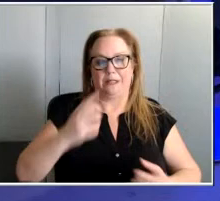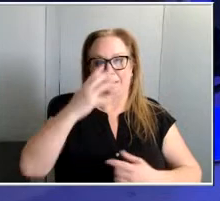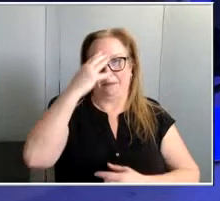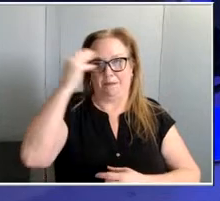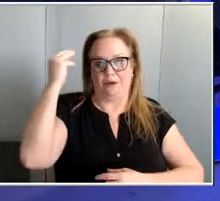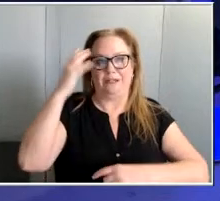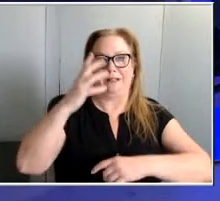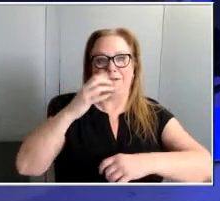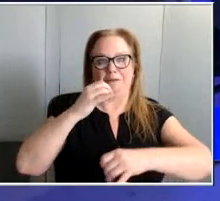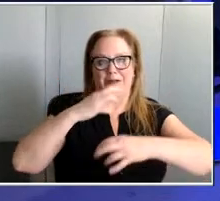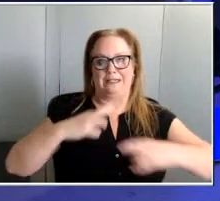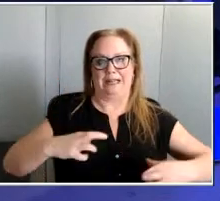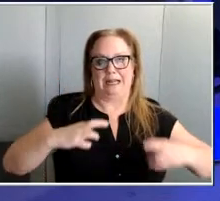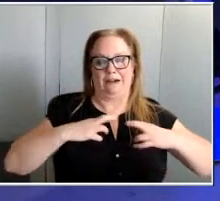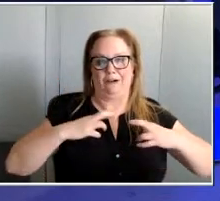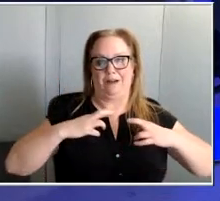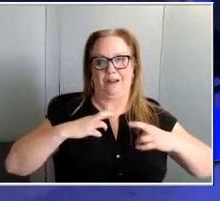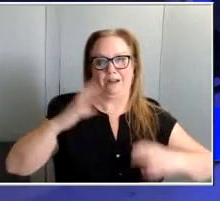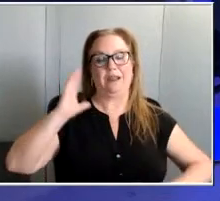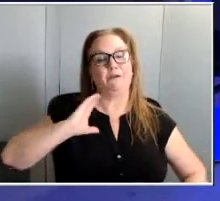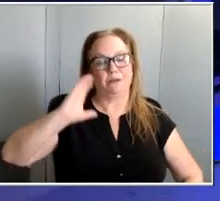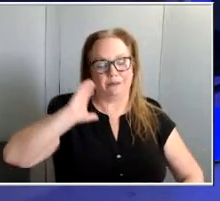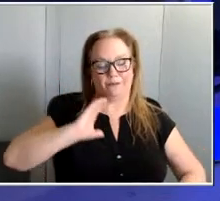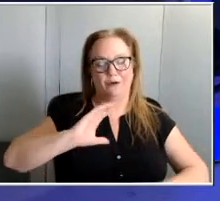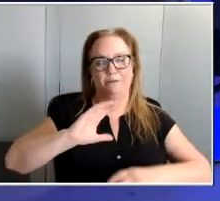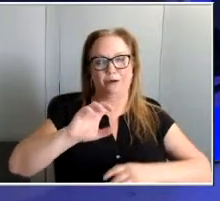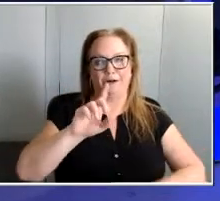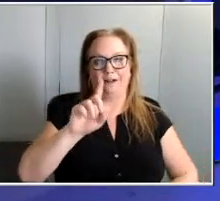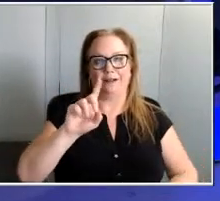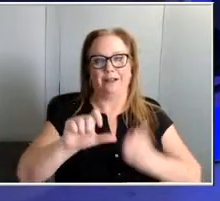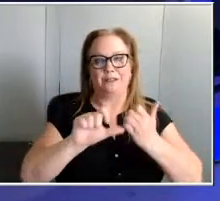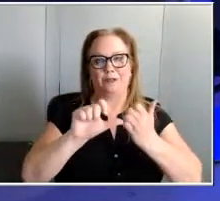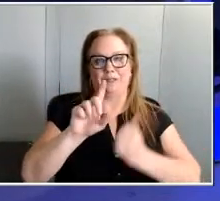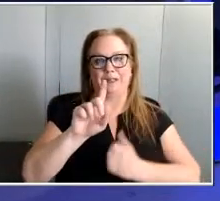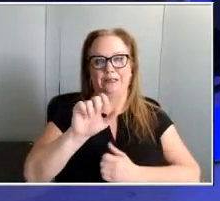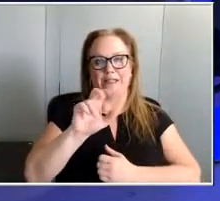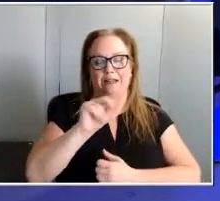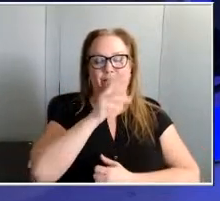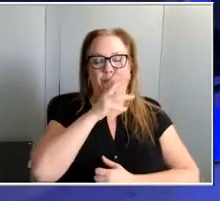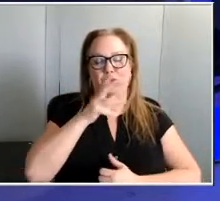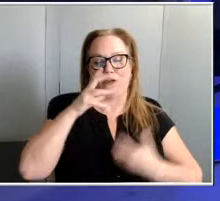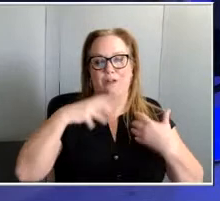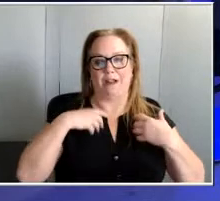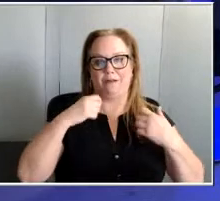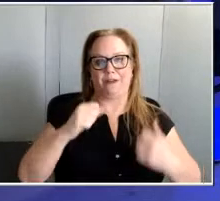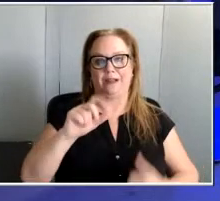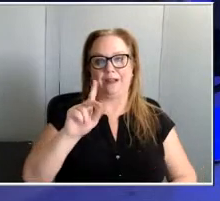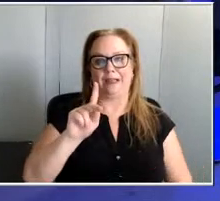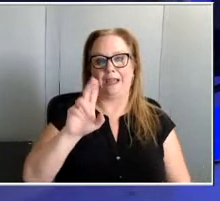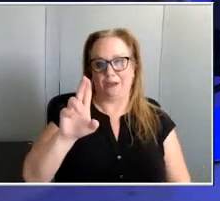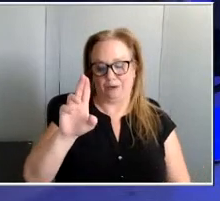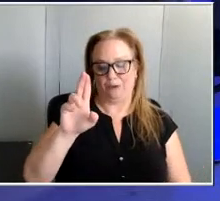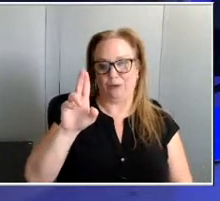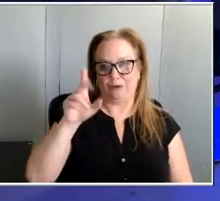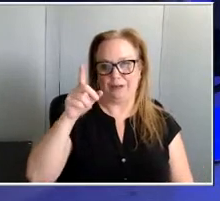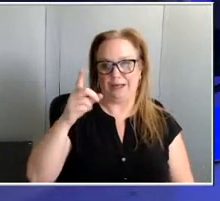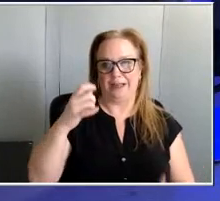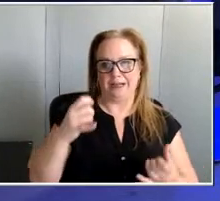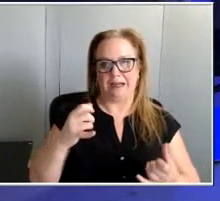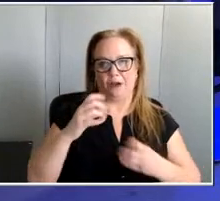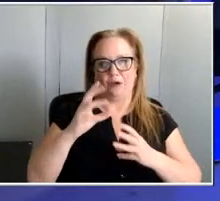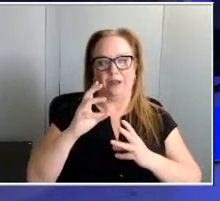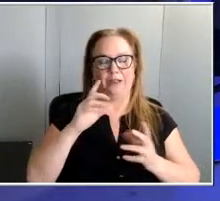retired. Now he was a former associate dean for rural health education at the University of Kansas Medical Center School of Medicine. Now I think he's a world